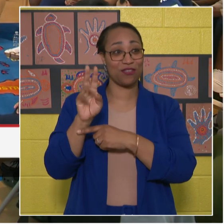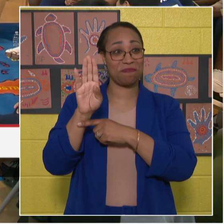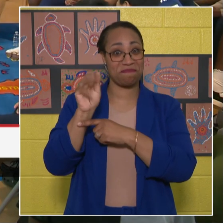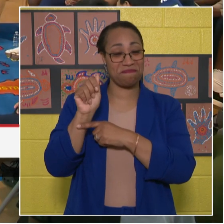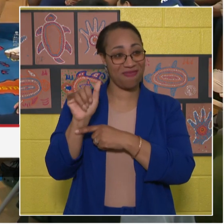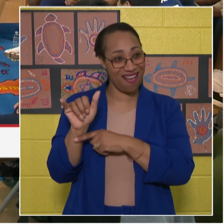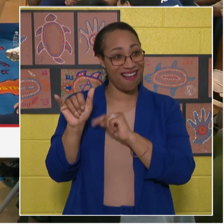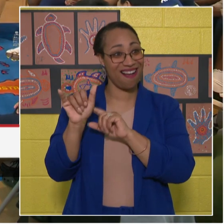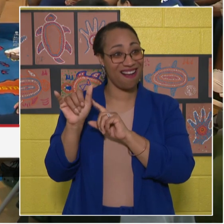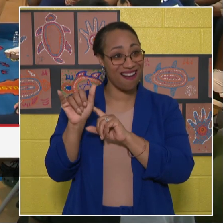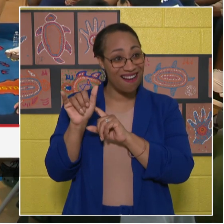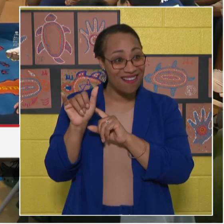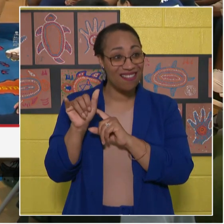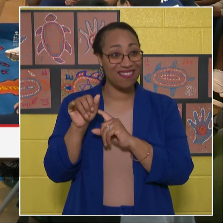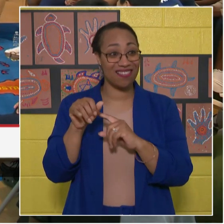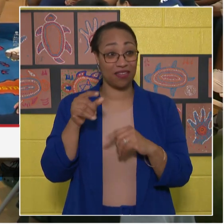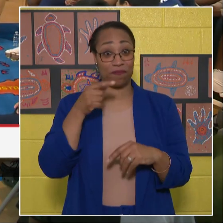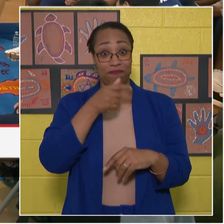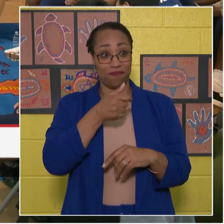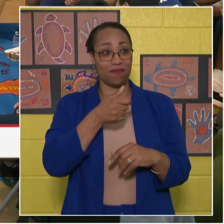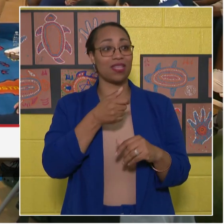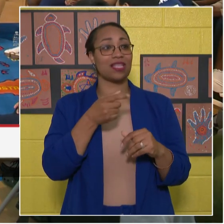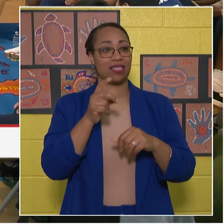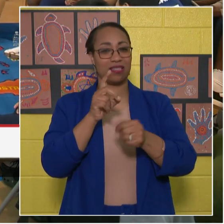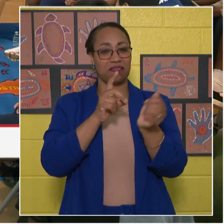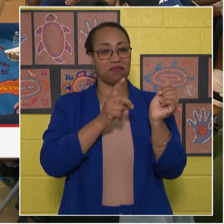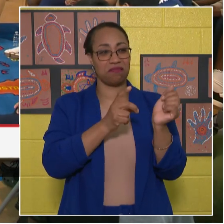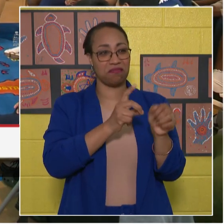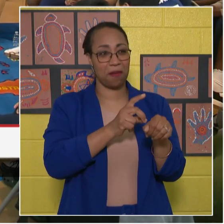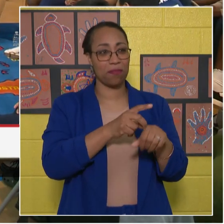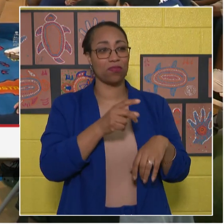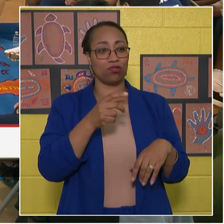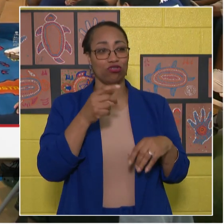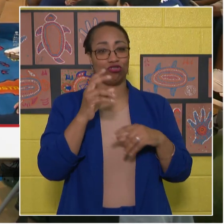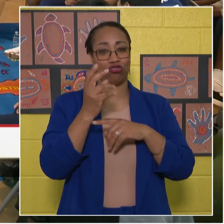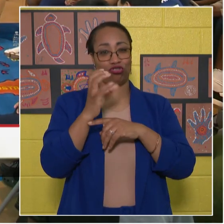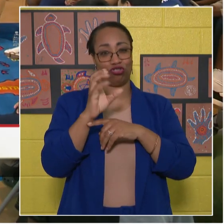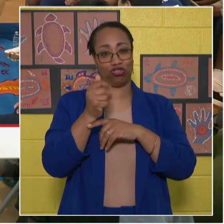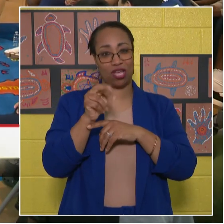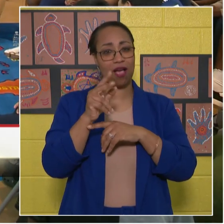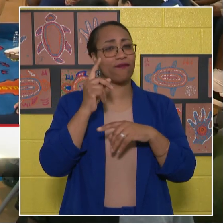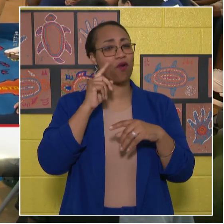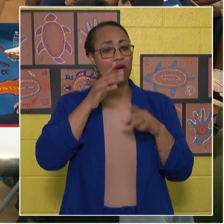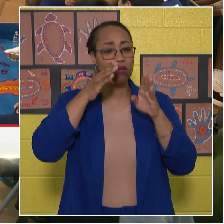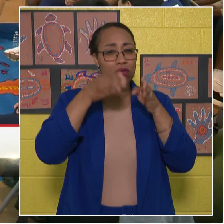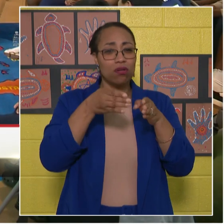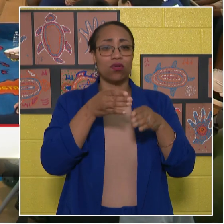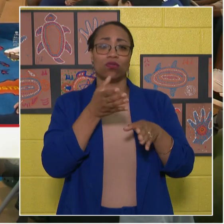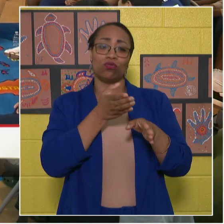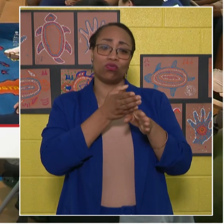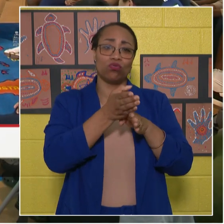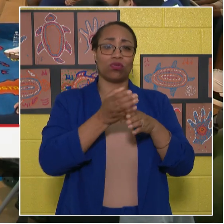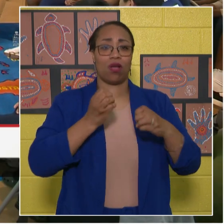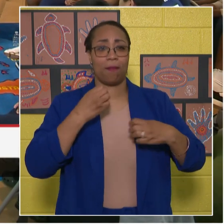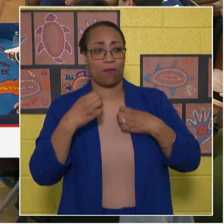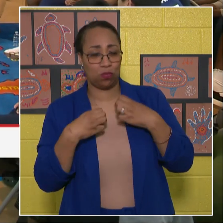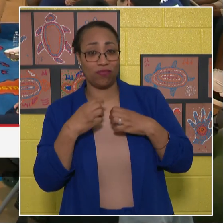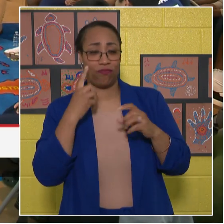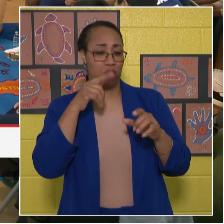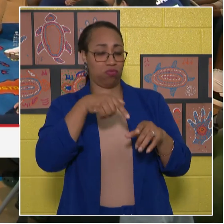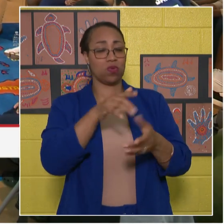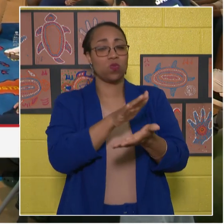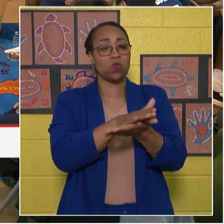like us can thrive academically and emotionally all across DCPS schools. Mayor Bowser has made